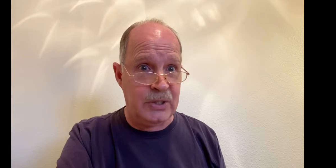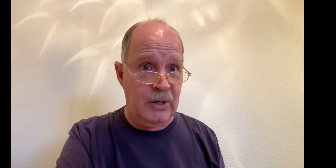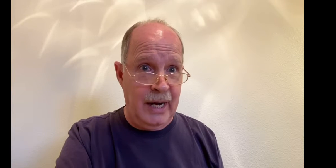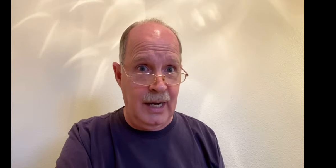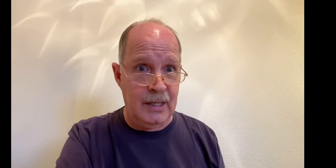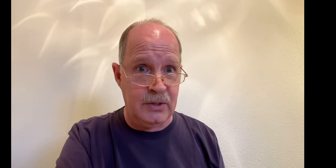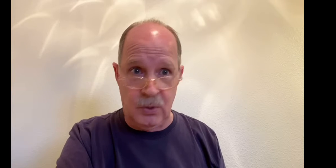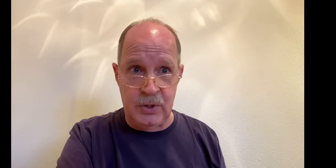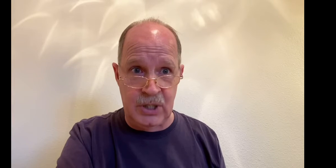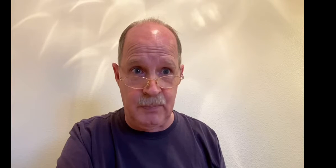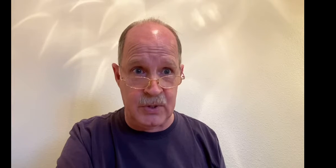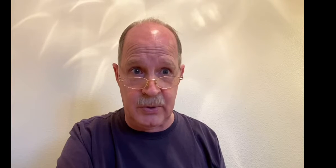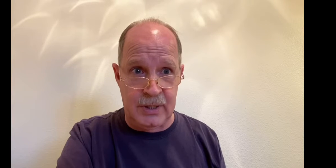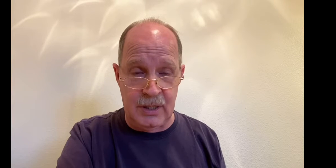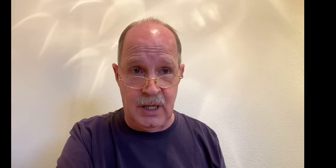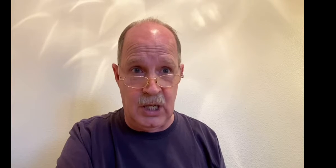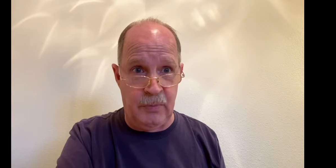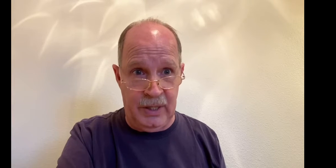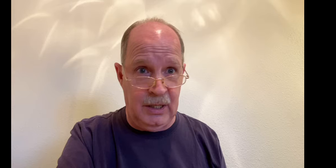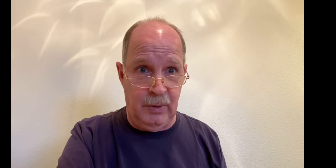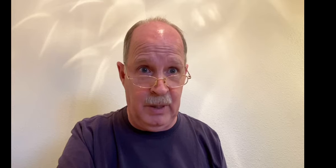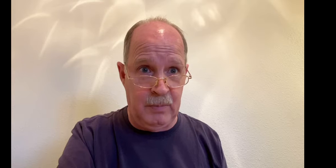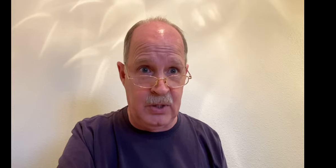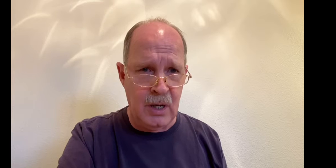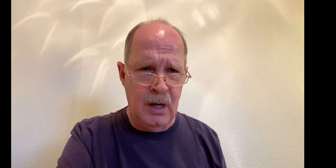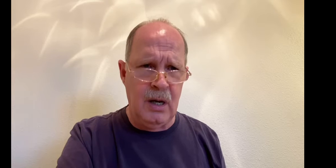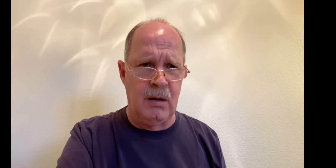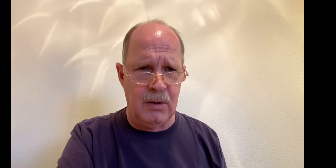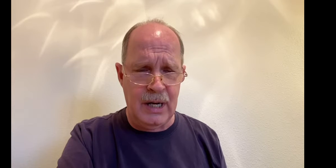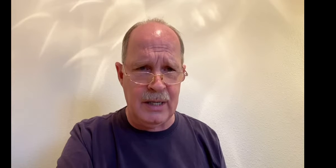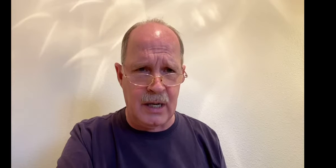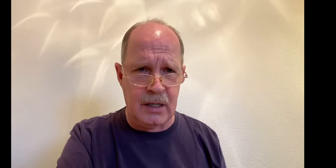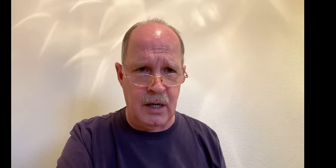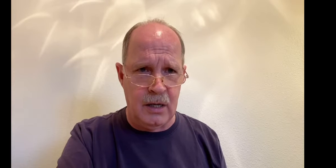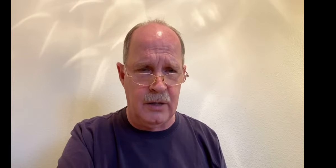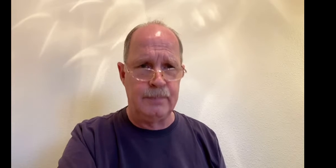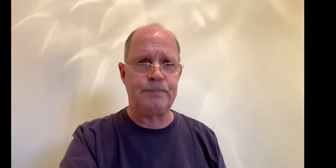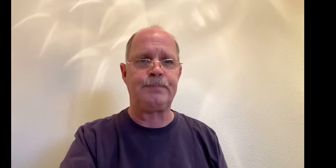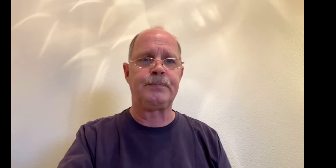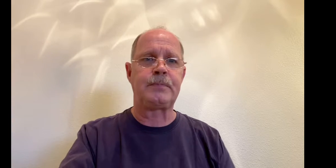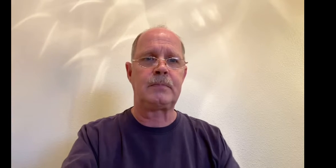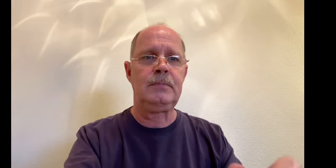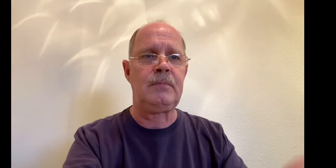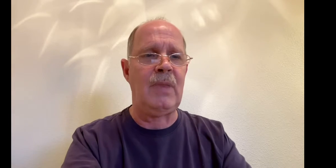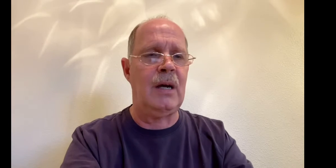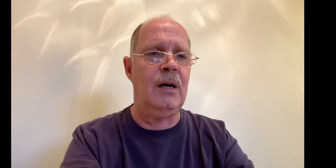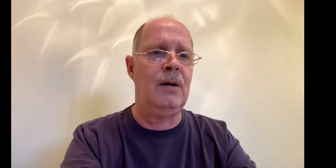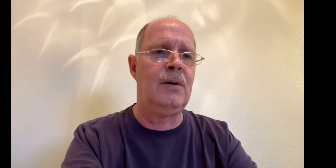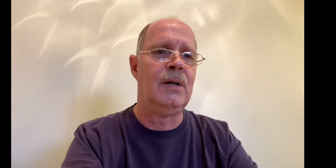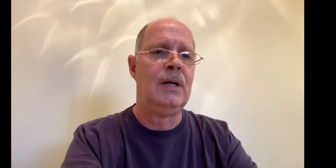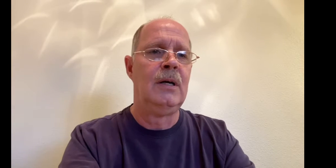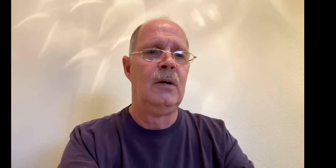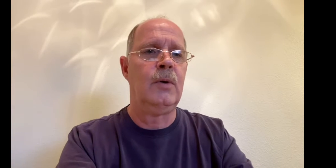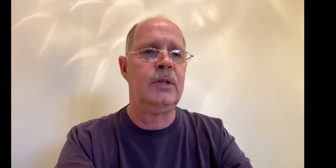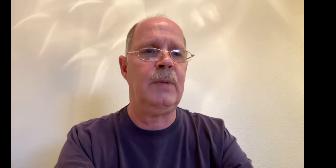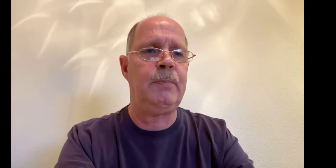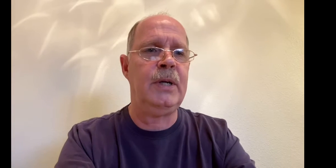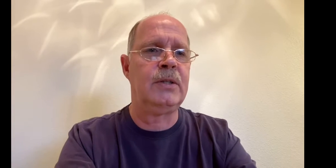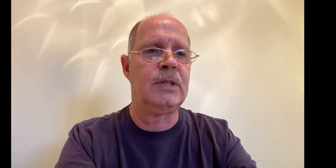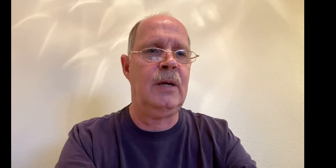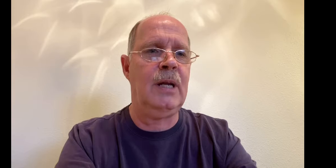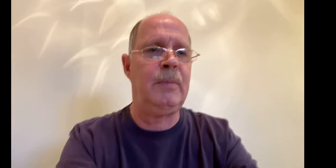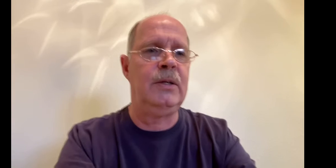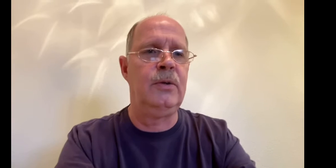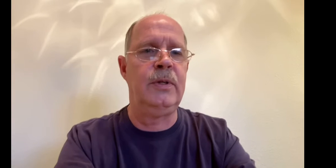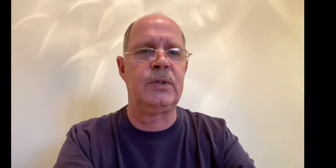raise their hands or something so he could call on. Then he remembers, oh, I got to call on them. Oh, where's my